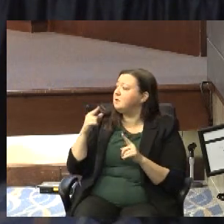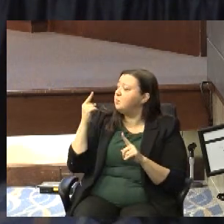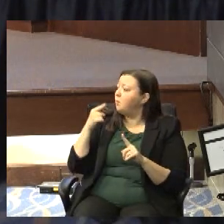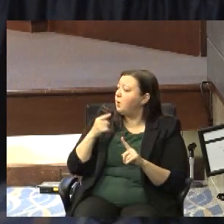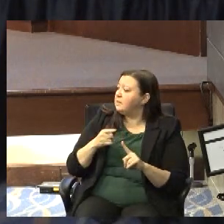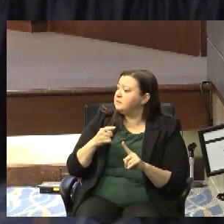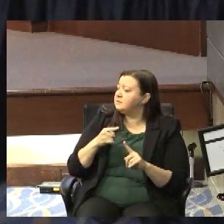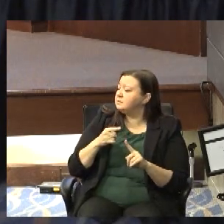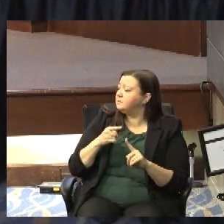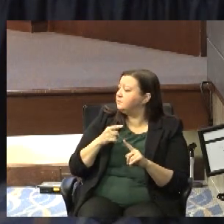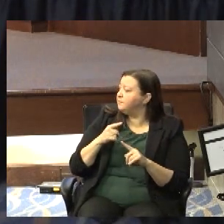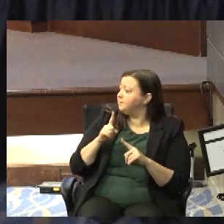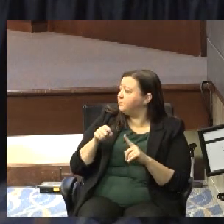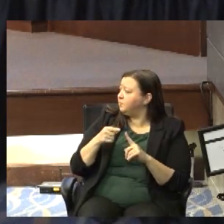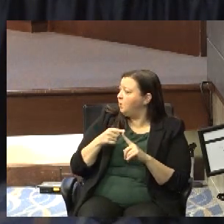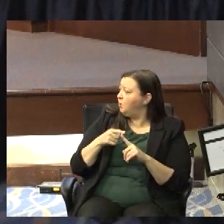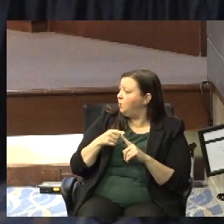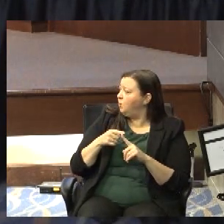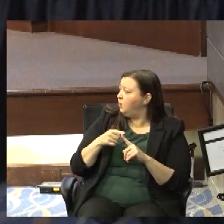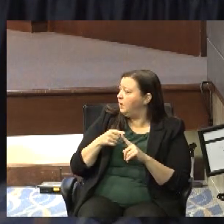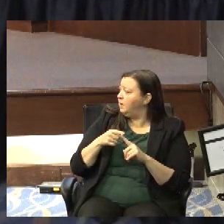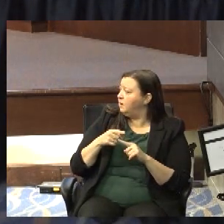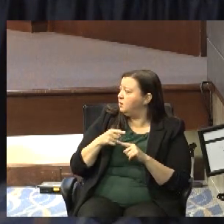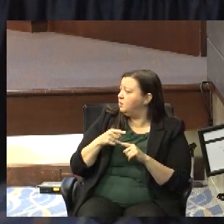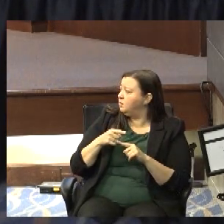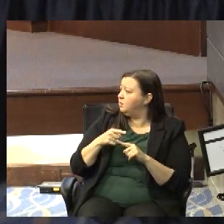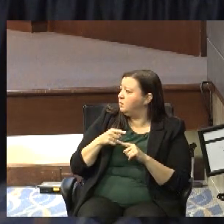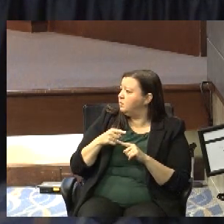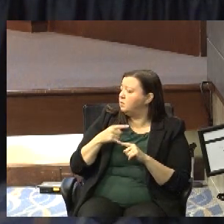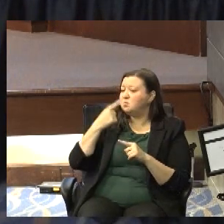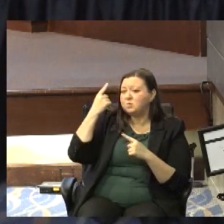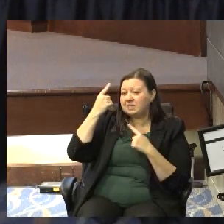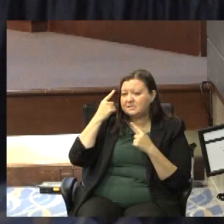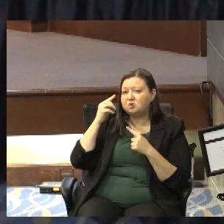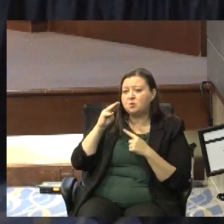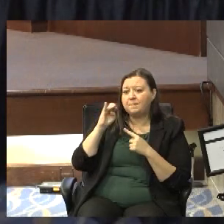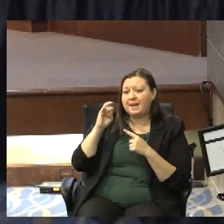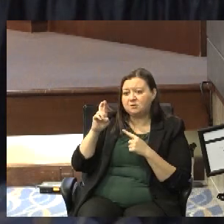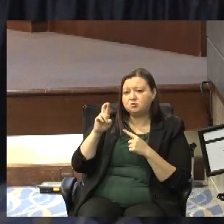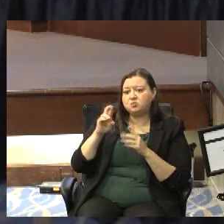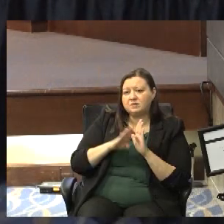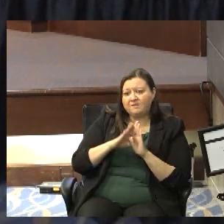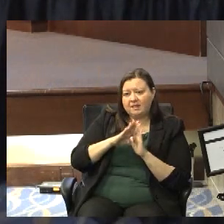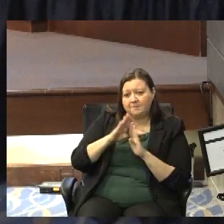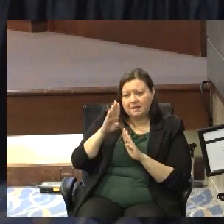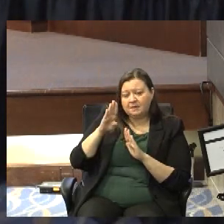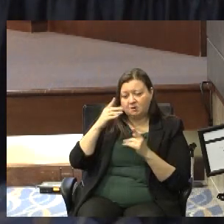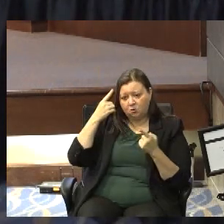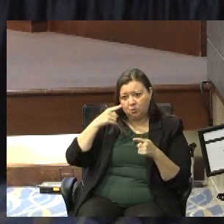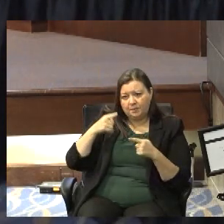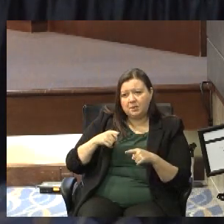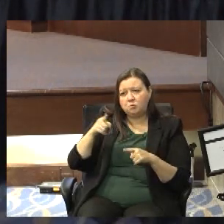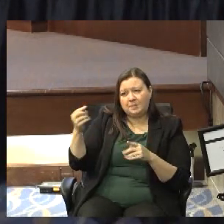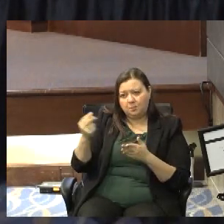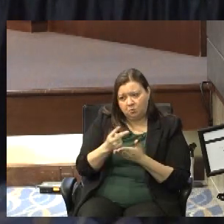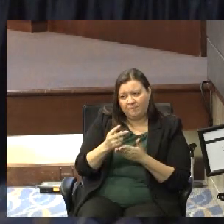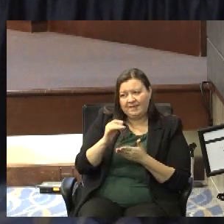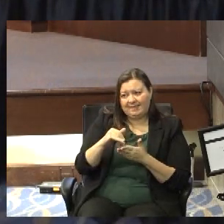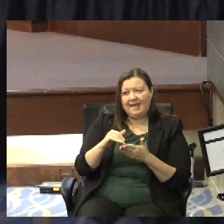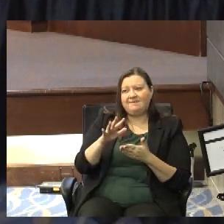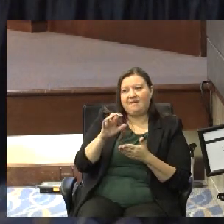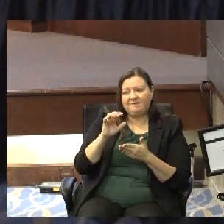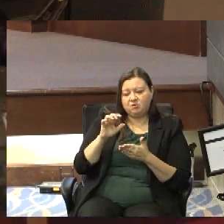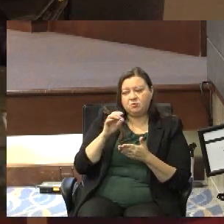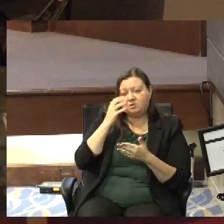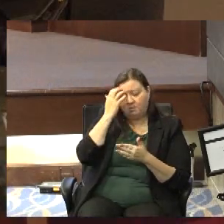have, when y'all consider the master development agreement, y'all will be approving the five-year budget as part of that master development agreement. On the very front,